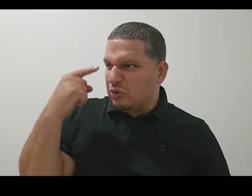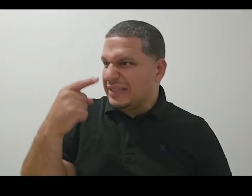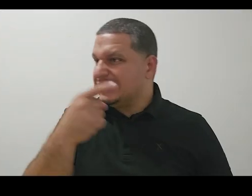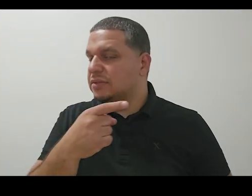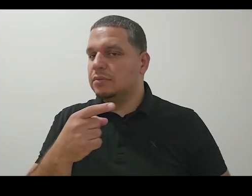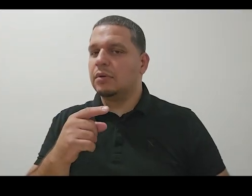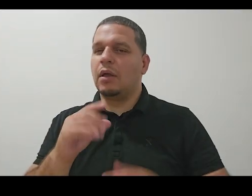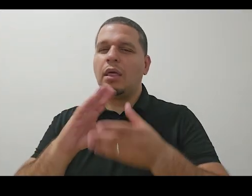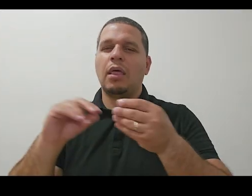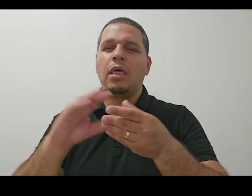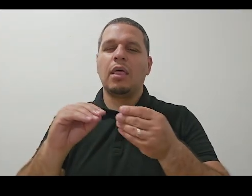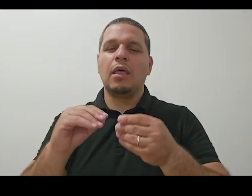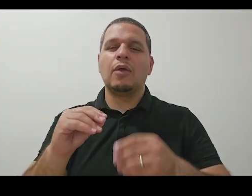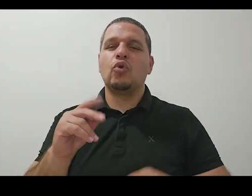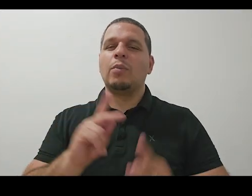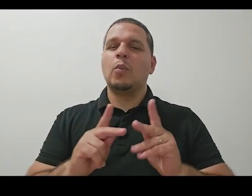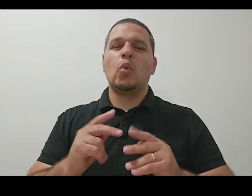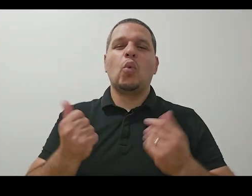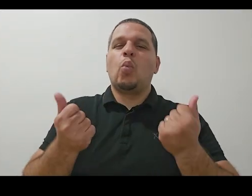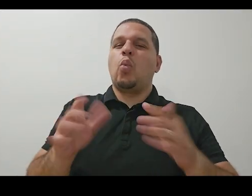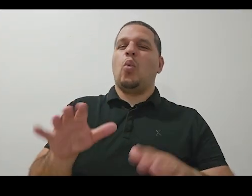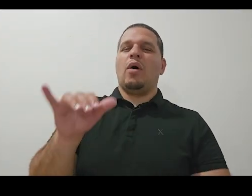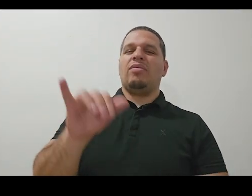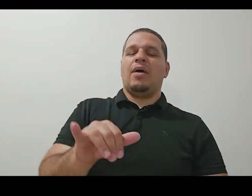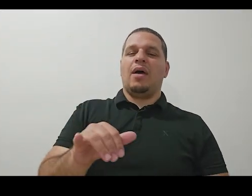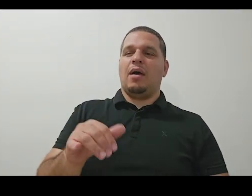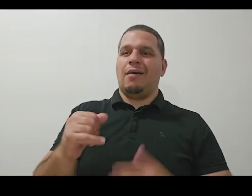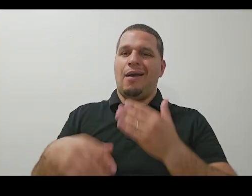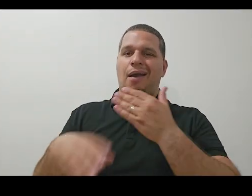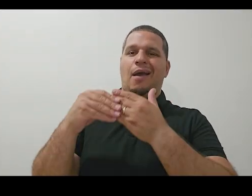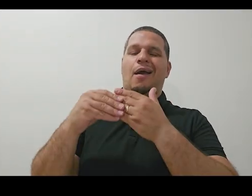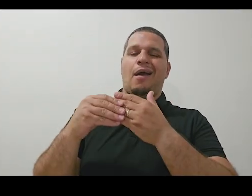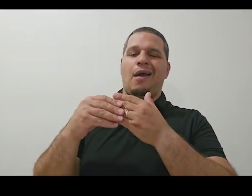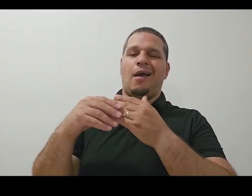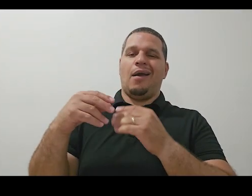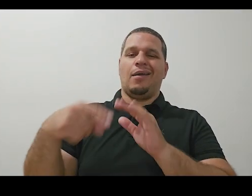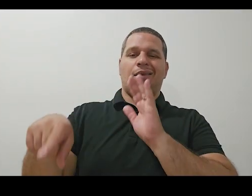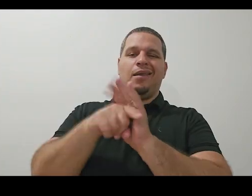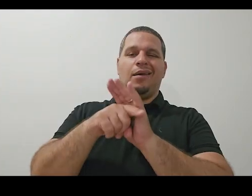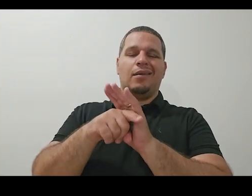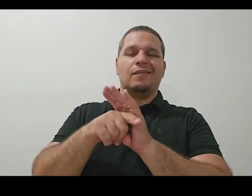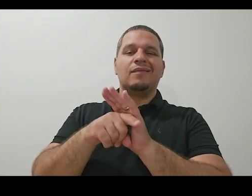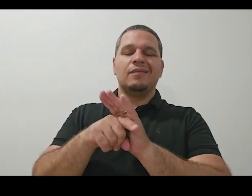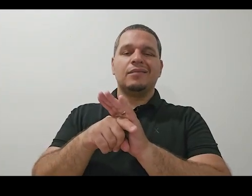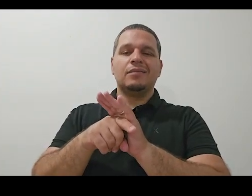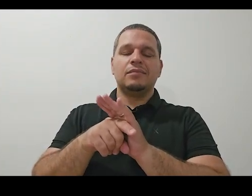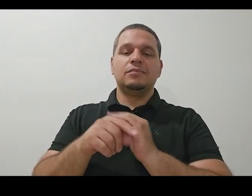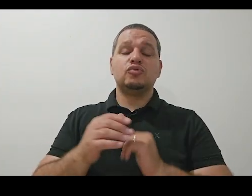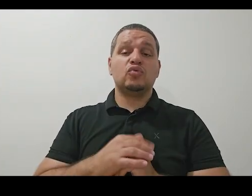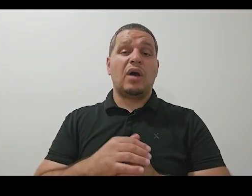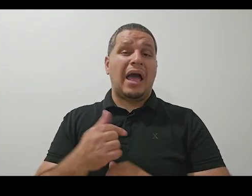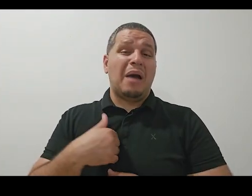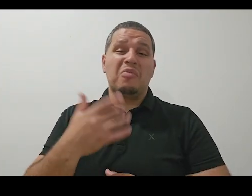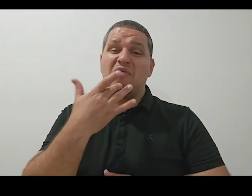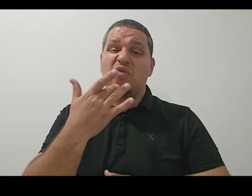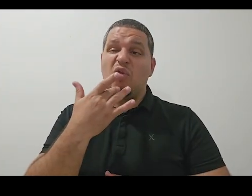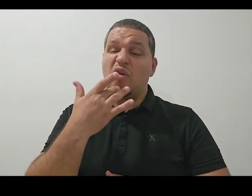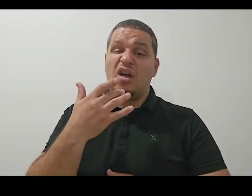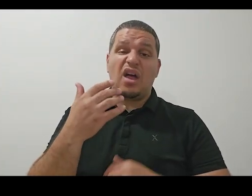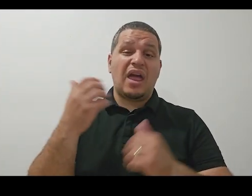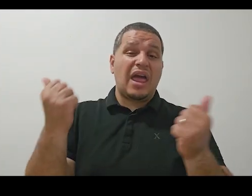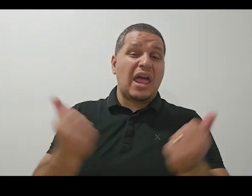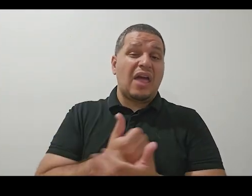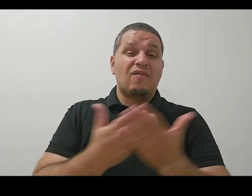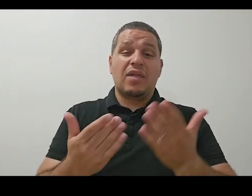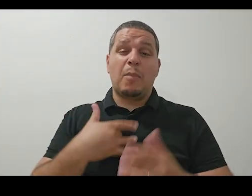crazy. And they just add on to the stigma. So I would rather walk around with everything that